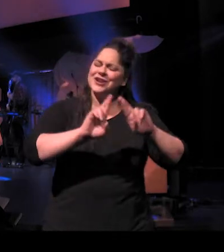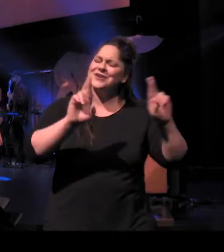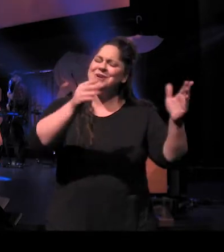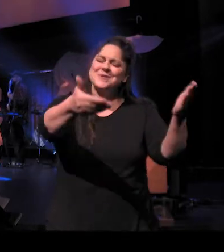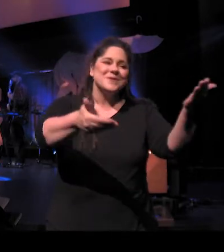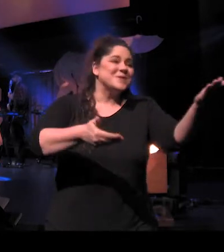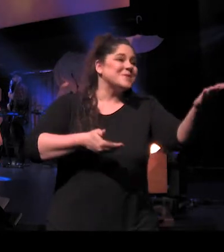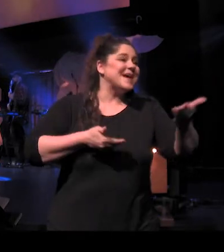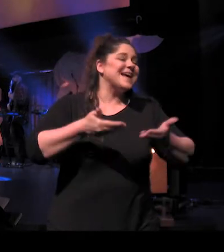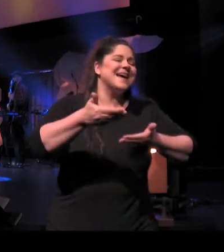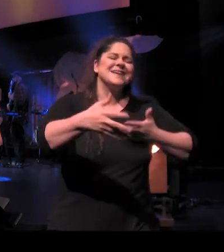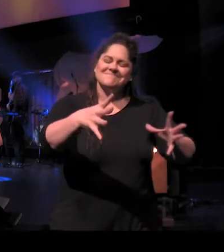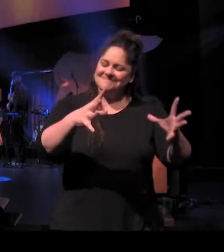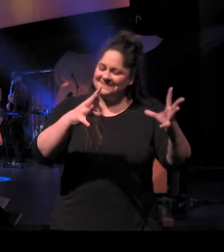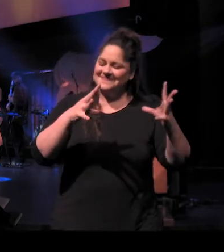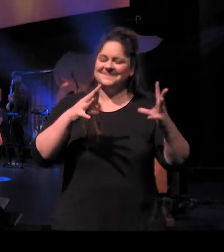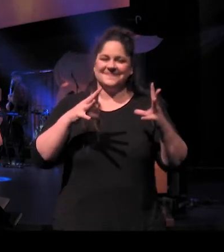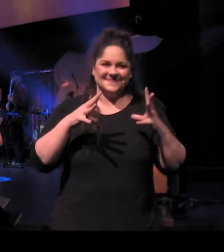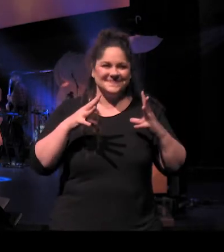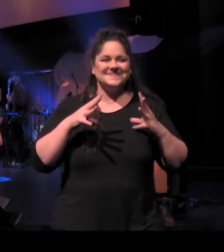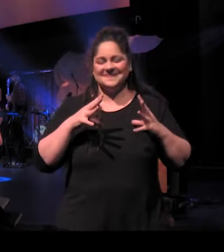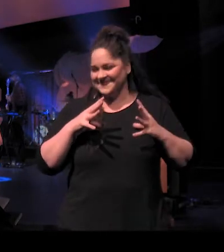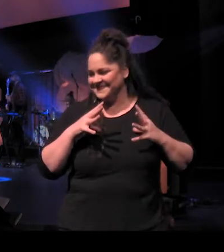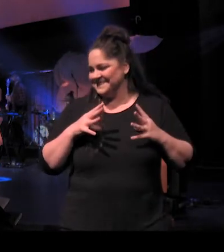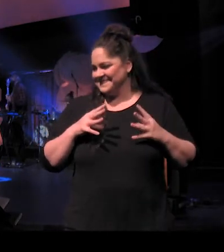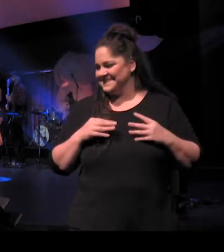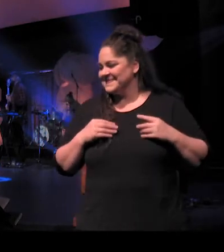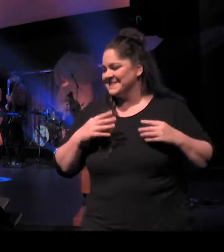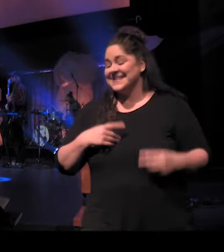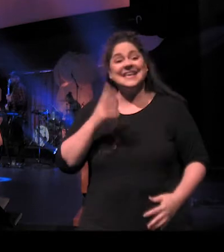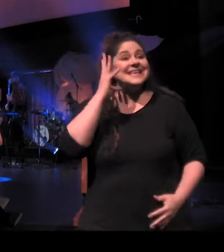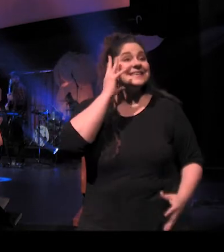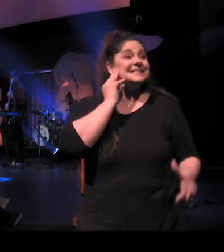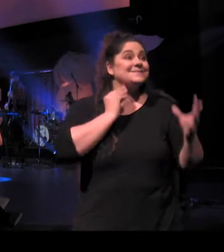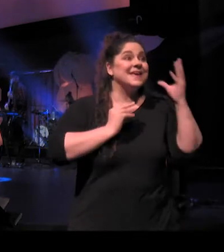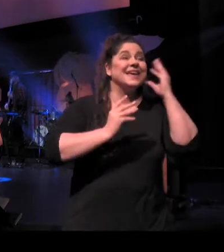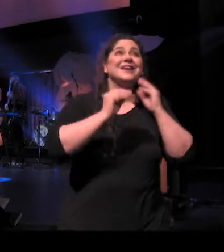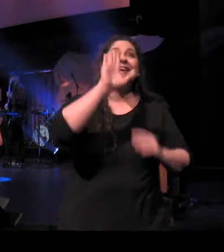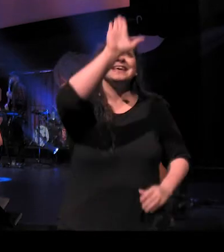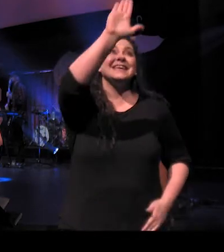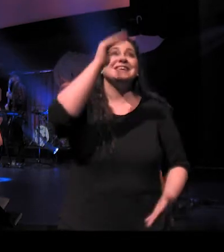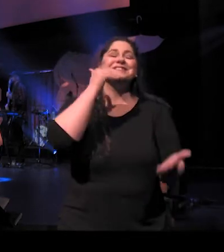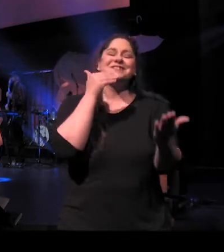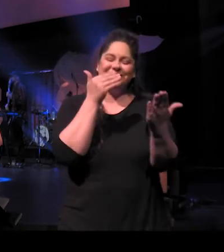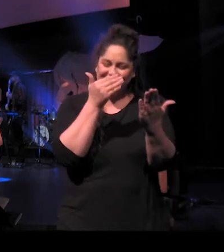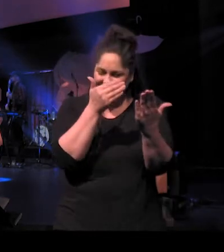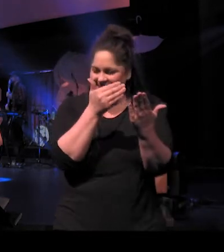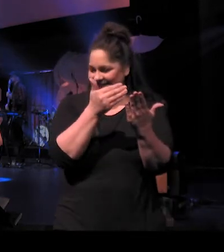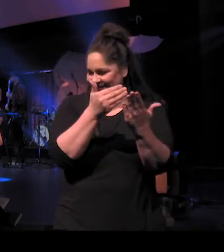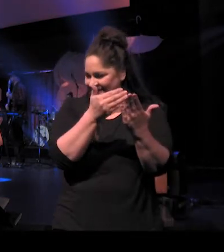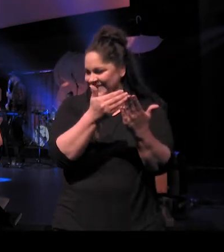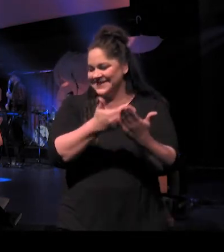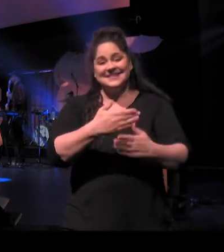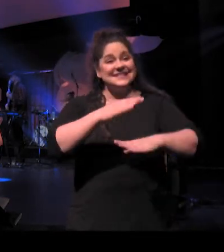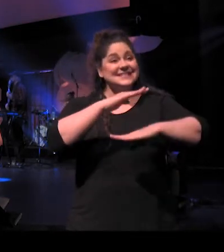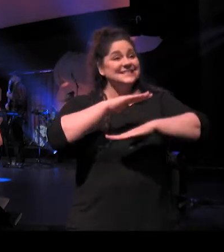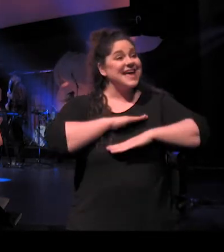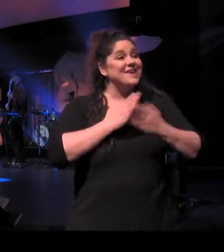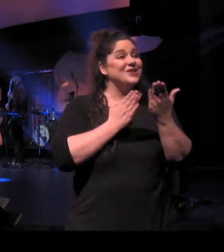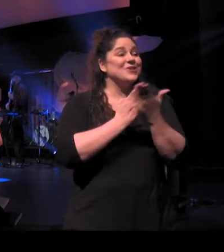will satisfy. Taste of his goodness, find what you're looking